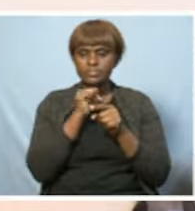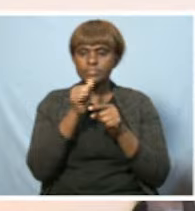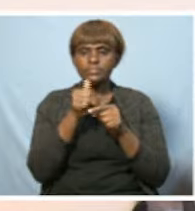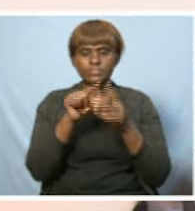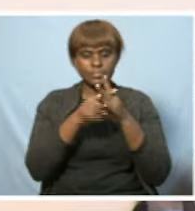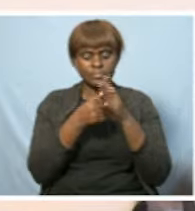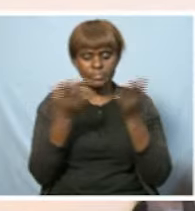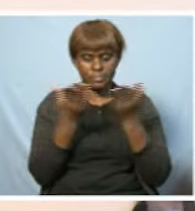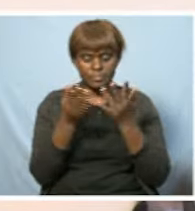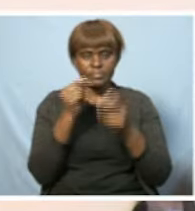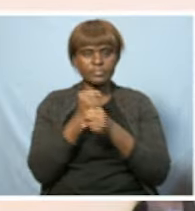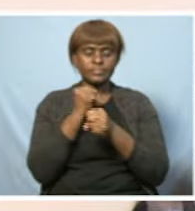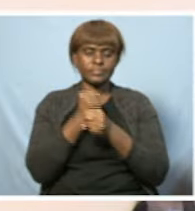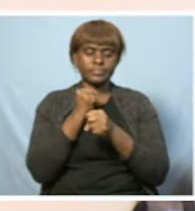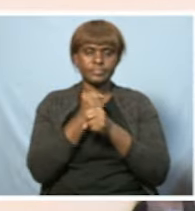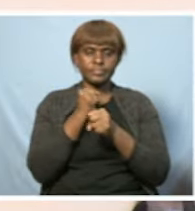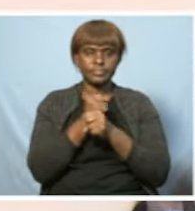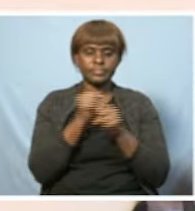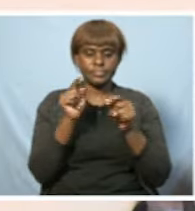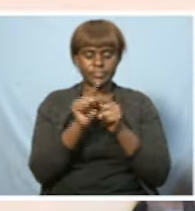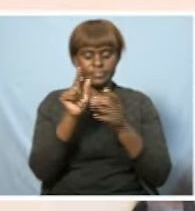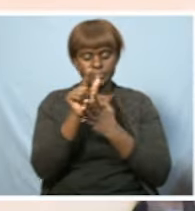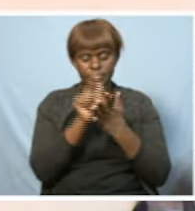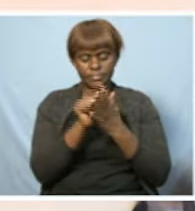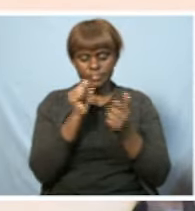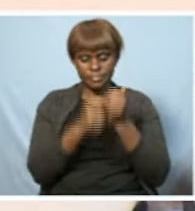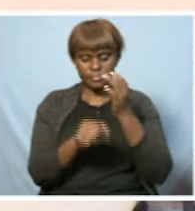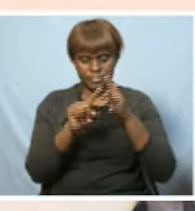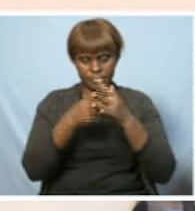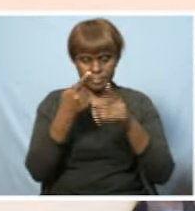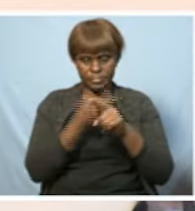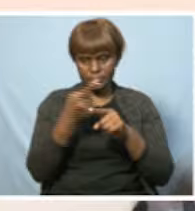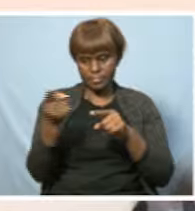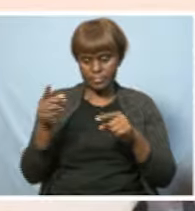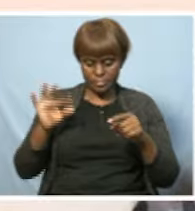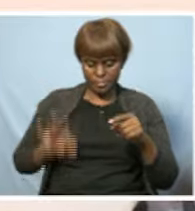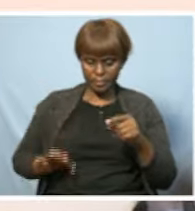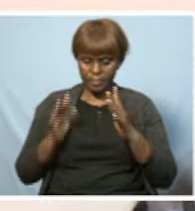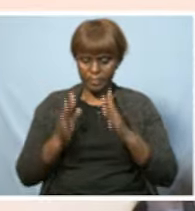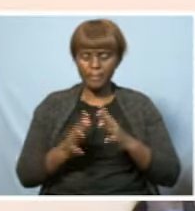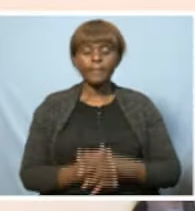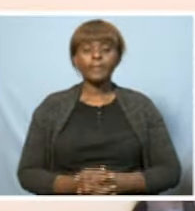commencing operations, legal action was instituted against the beneficiaries.